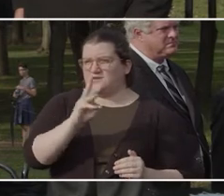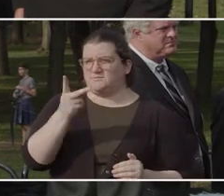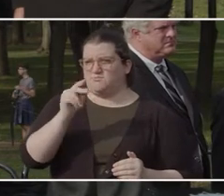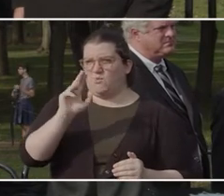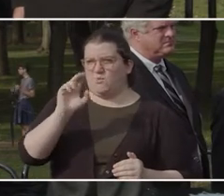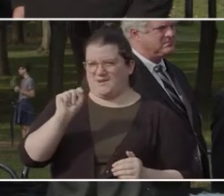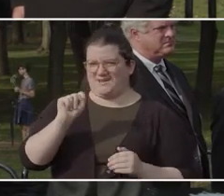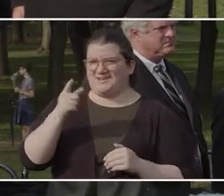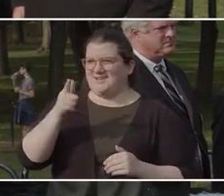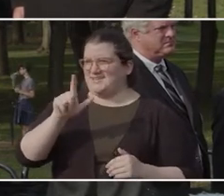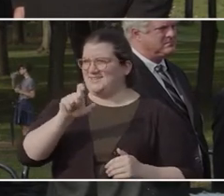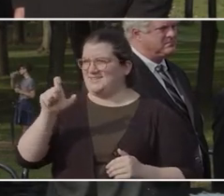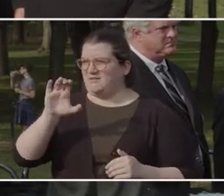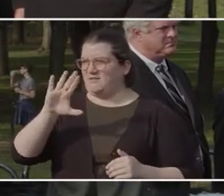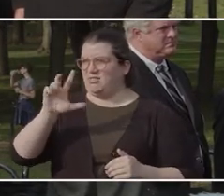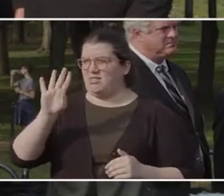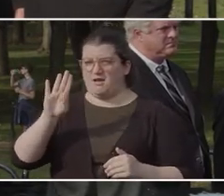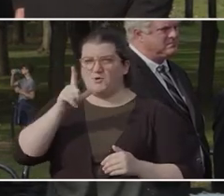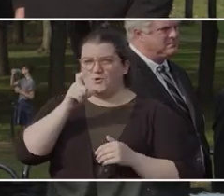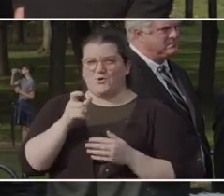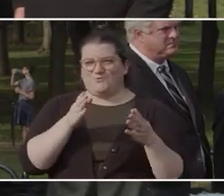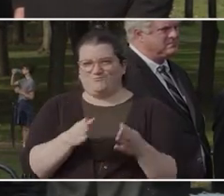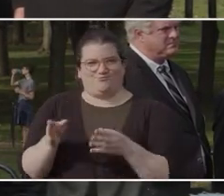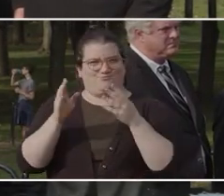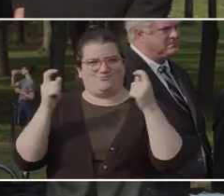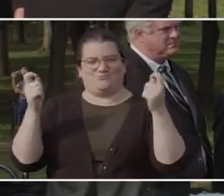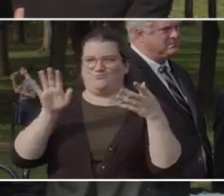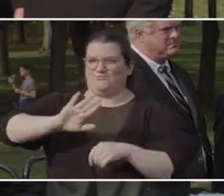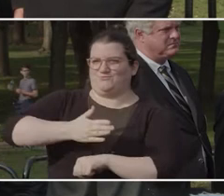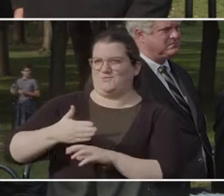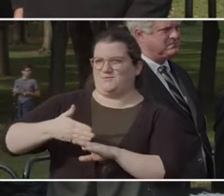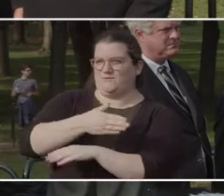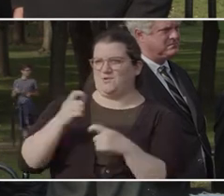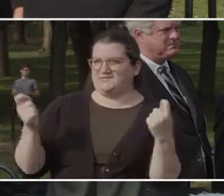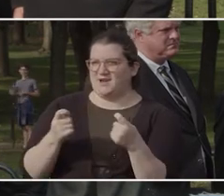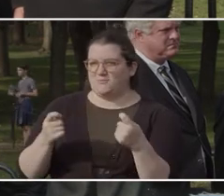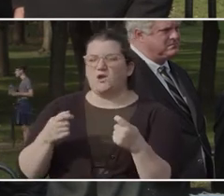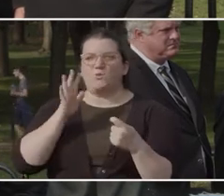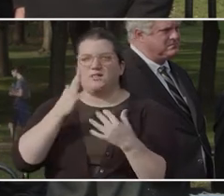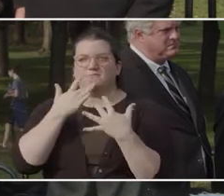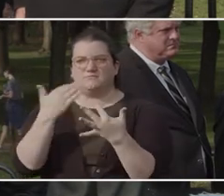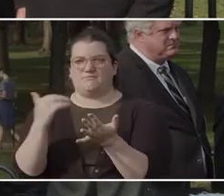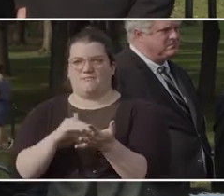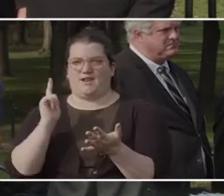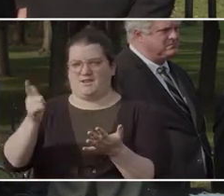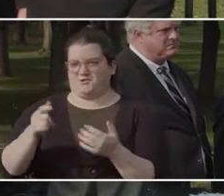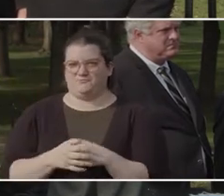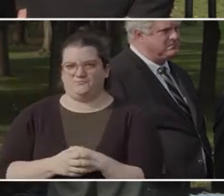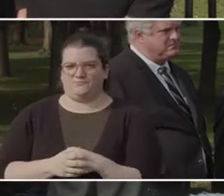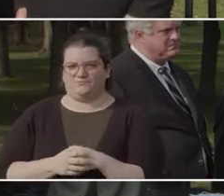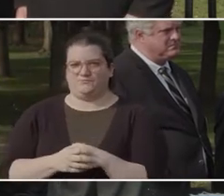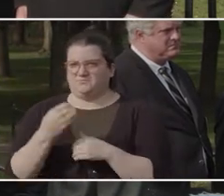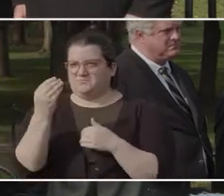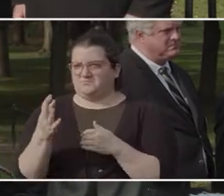today. They provided some music pre-ceremony, and we will hear from them again a little later. A few housekeeping